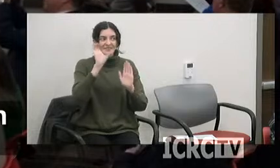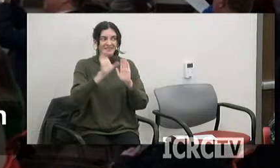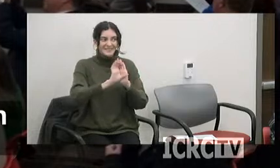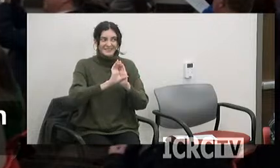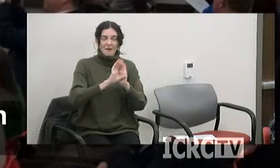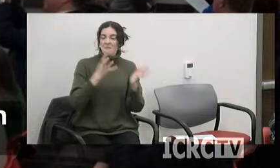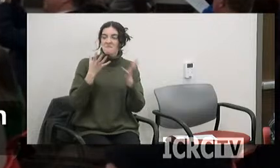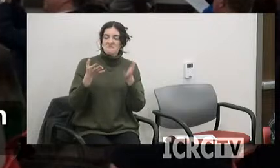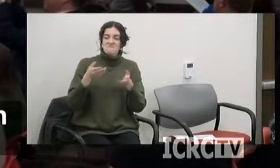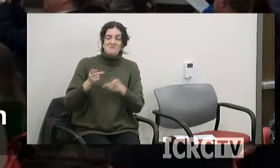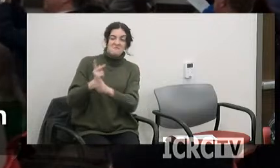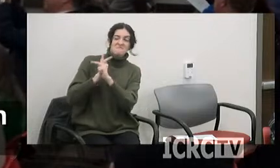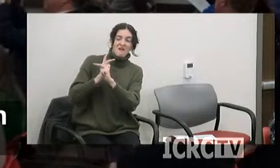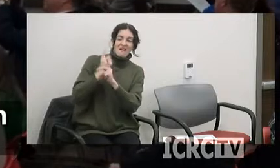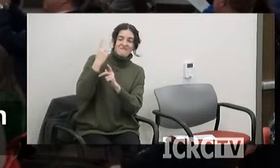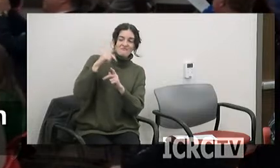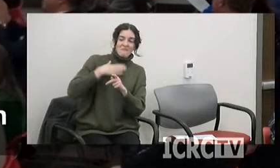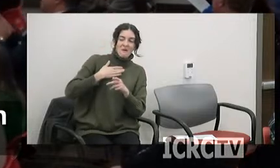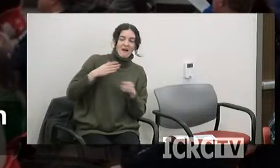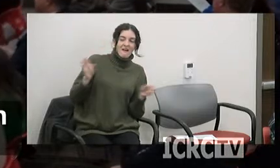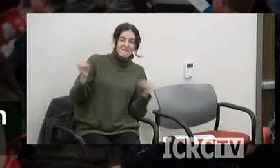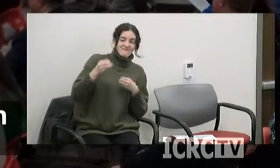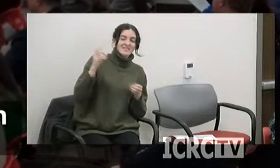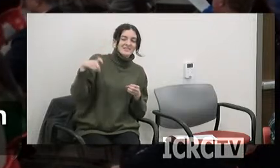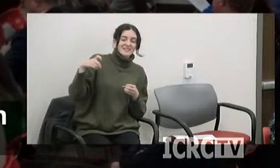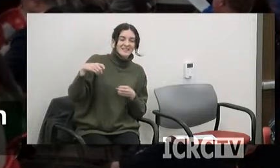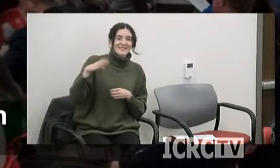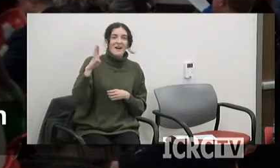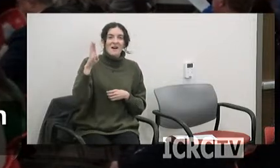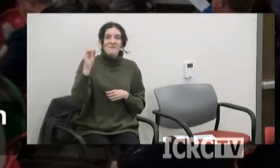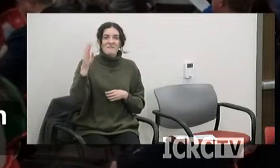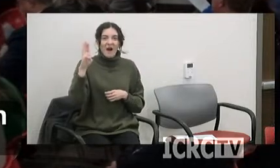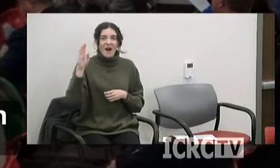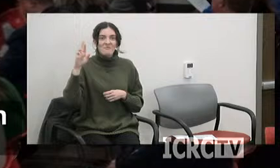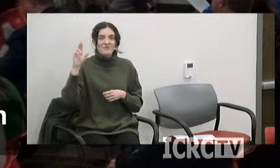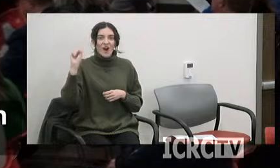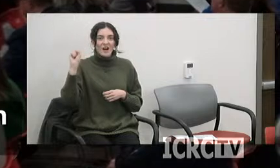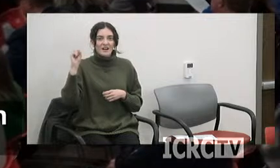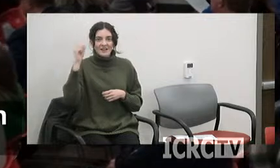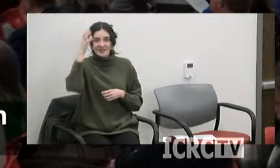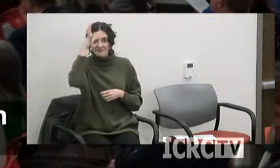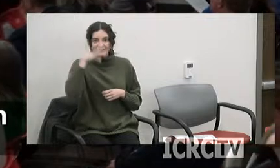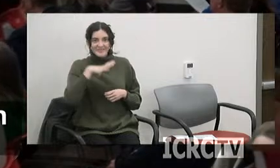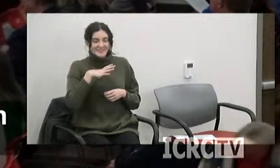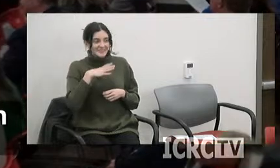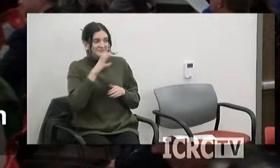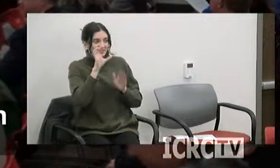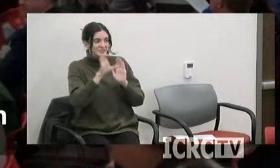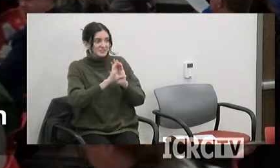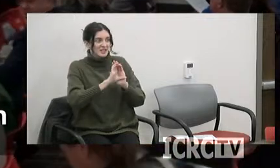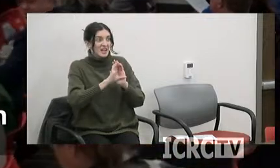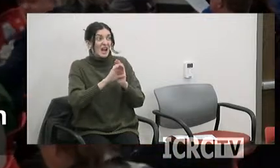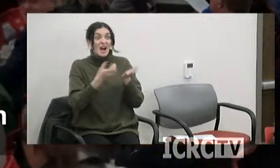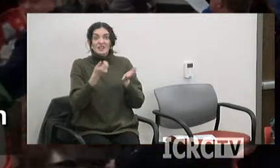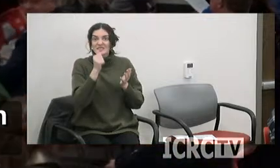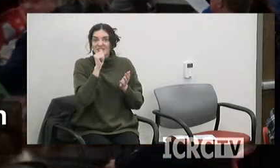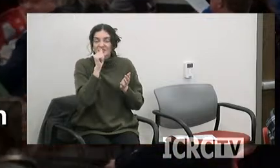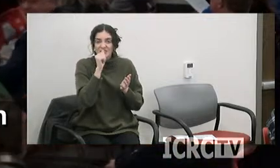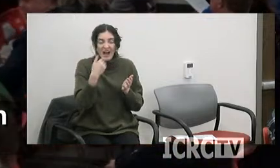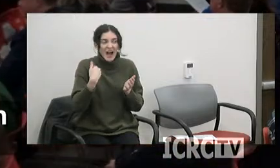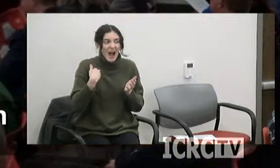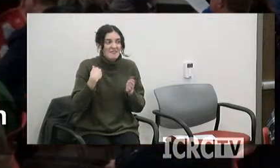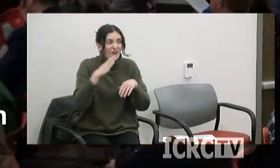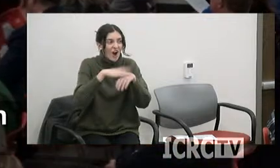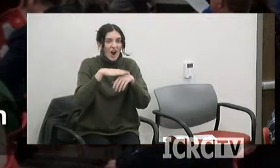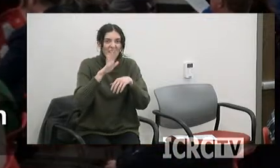Ross here. And if you have a chance to look closely at the end, she tucked in a little hidden secret. Bob Ross is actually spelled in the